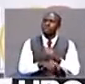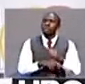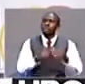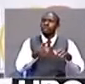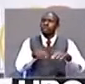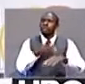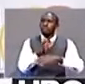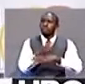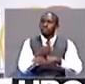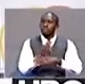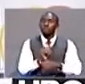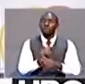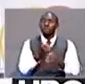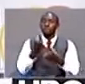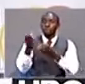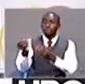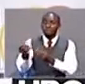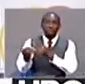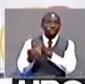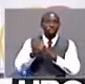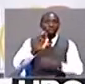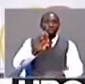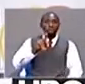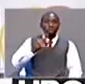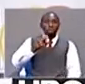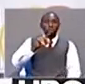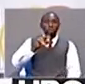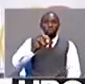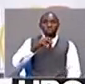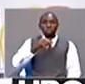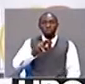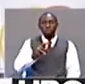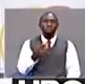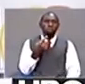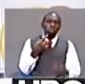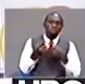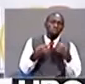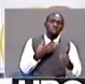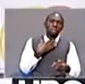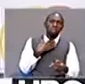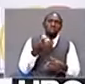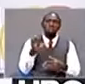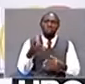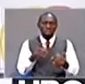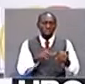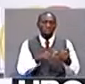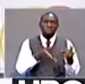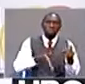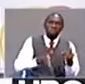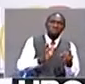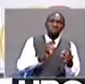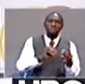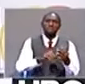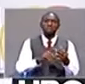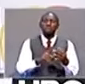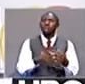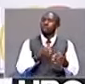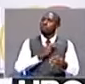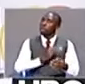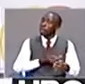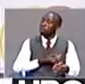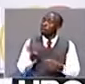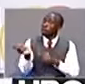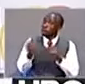landing site, and they talked to me about the need for water, need for roads, need for that. Then finally they said, Madam, next time you